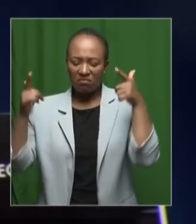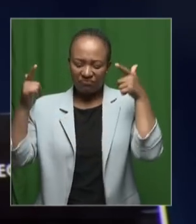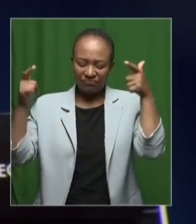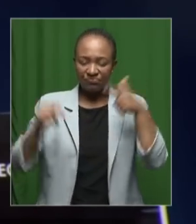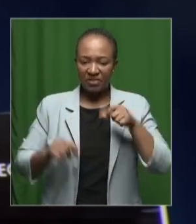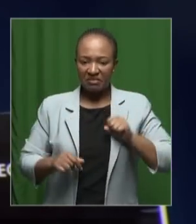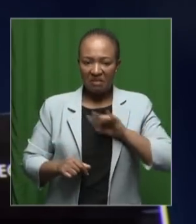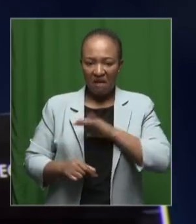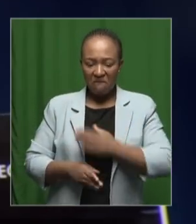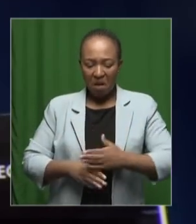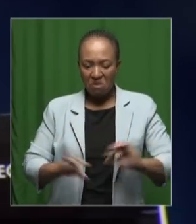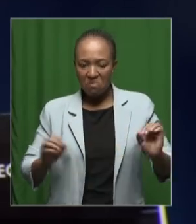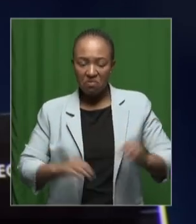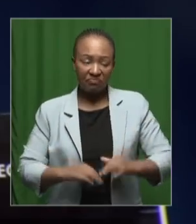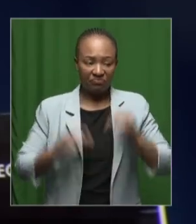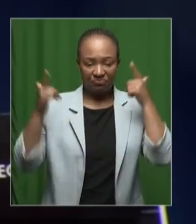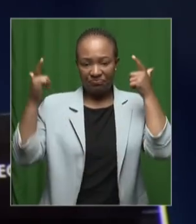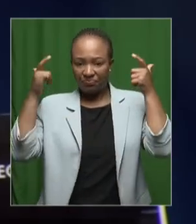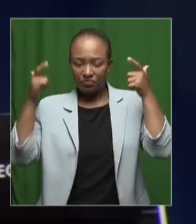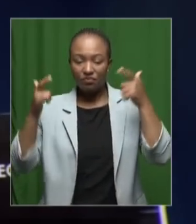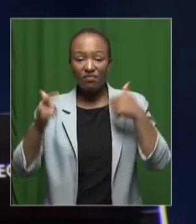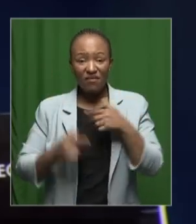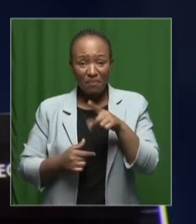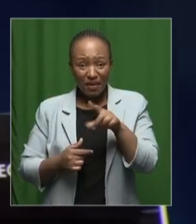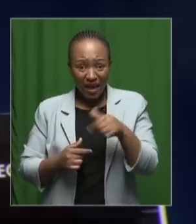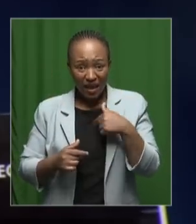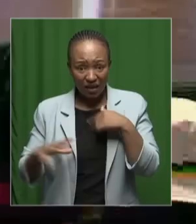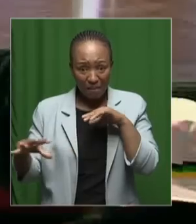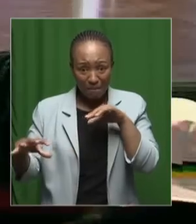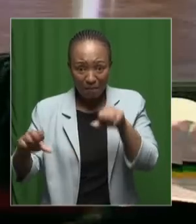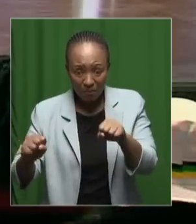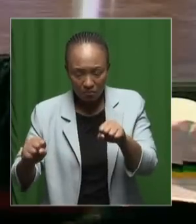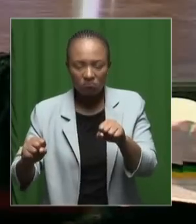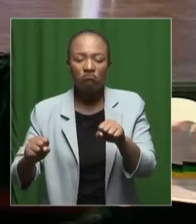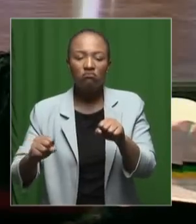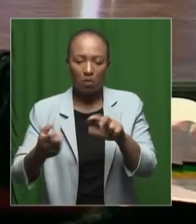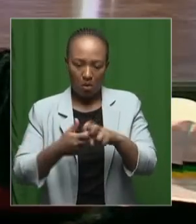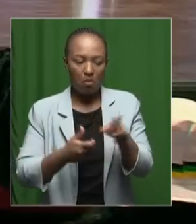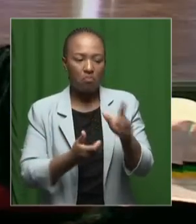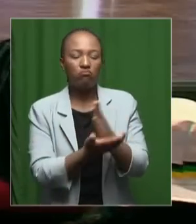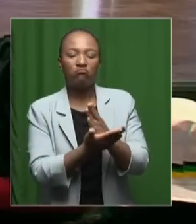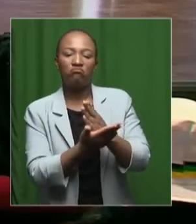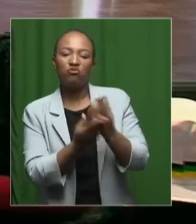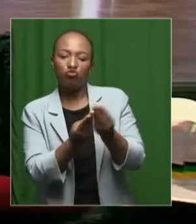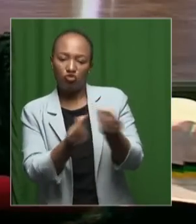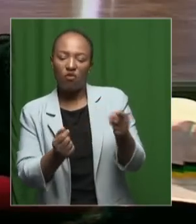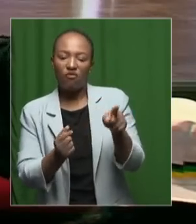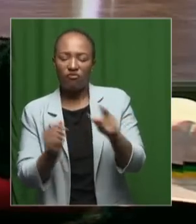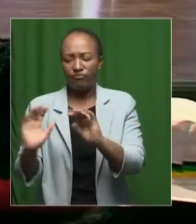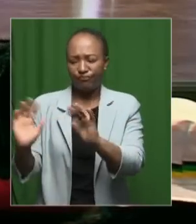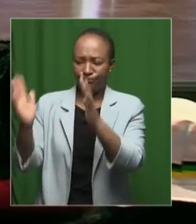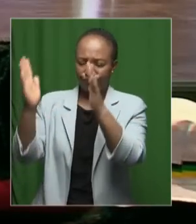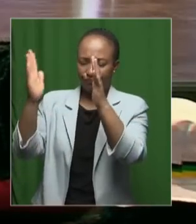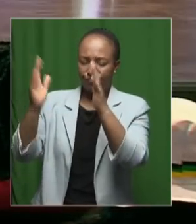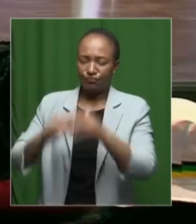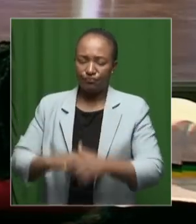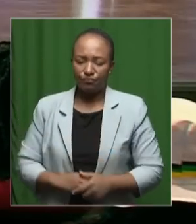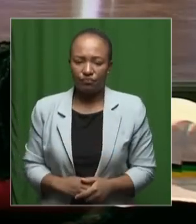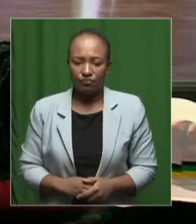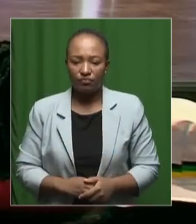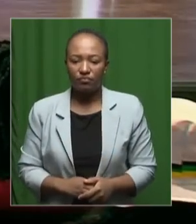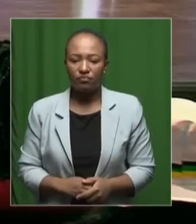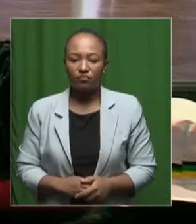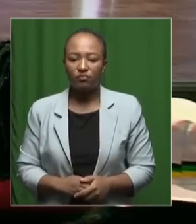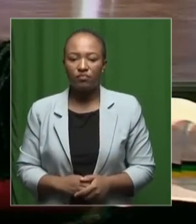on the 29th of May, Kenzie. Before I get to Mr. Manye,